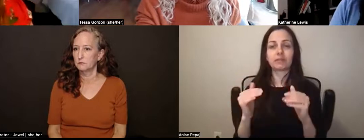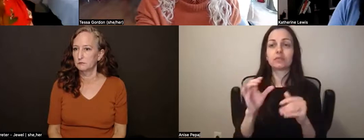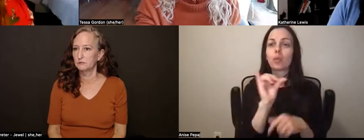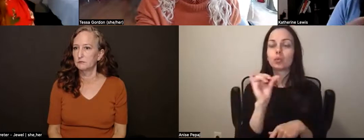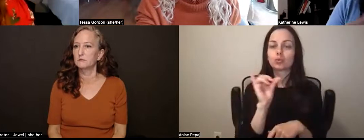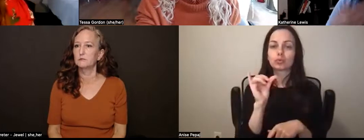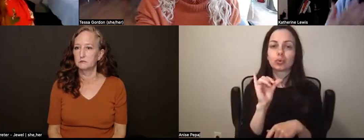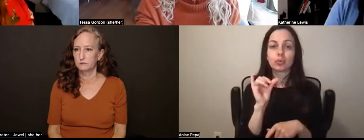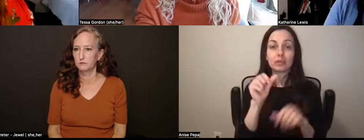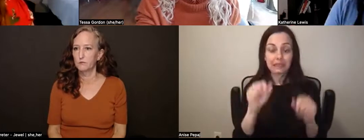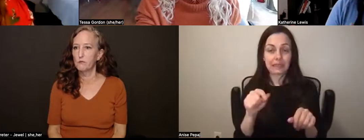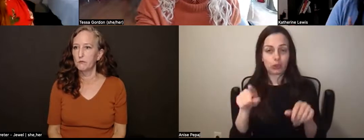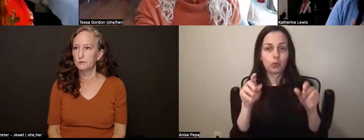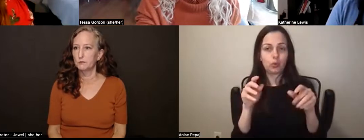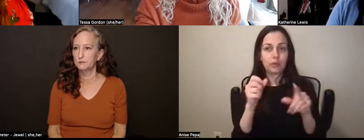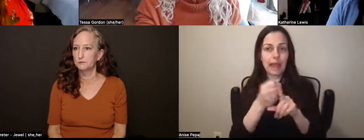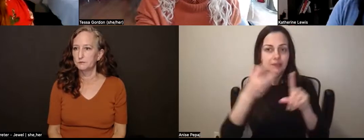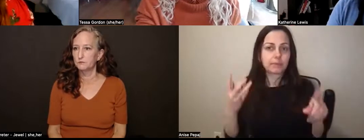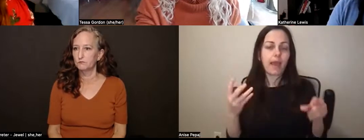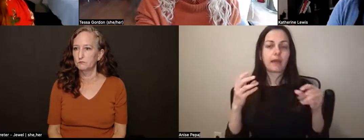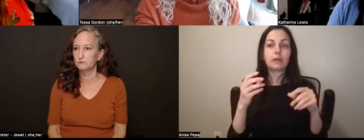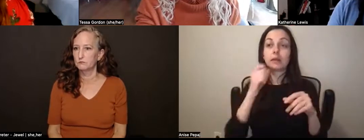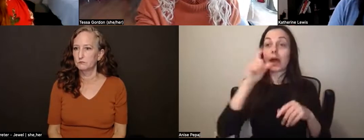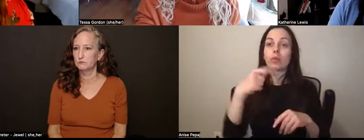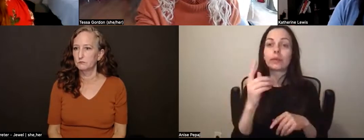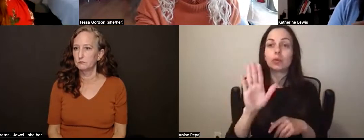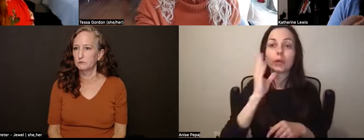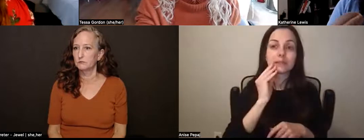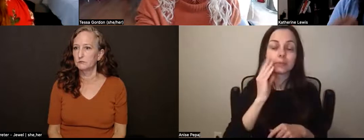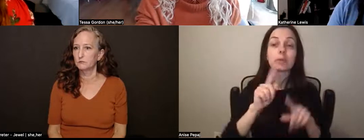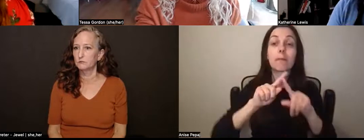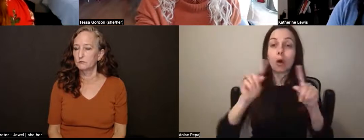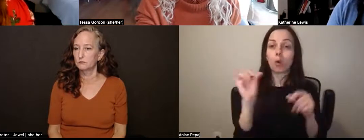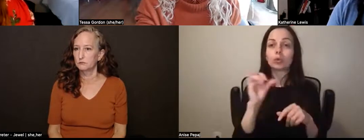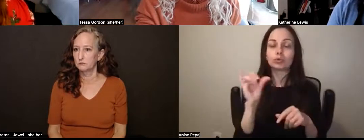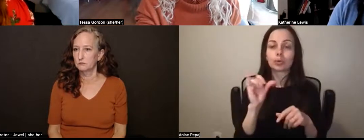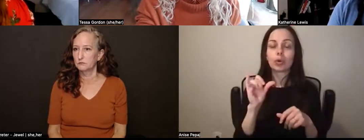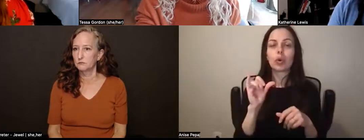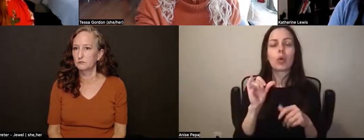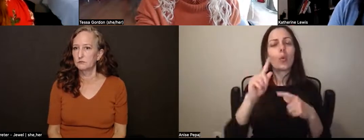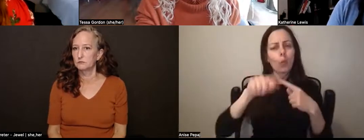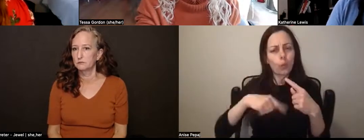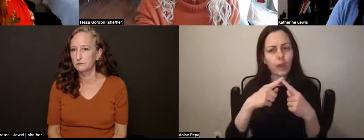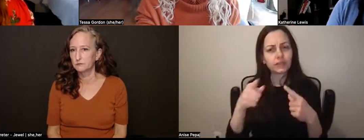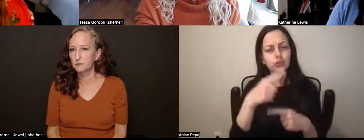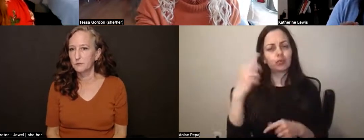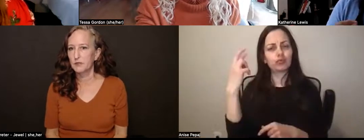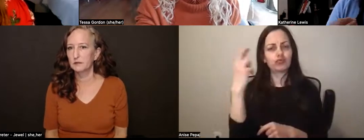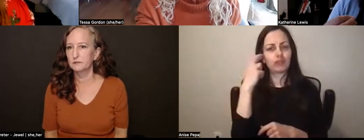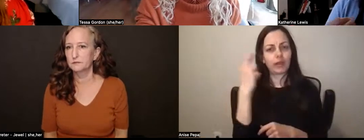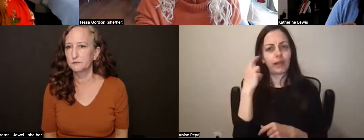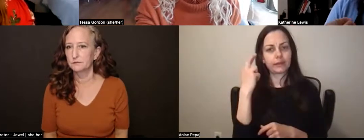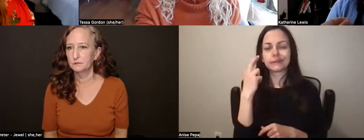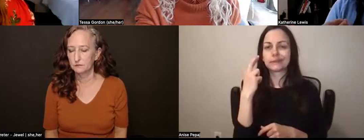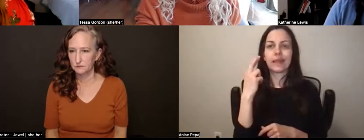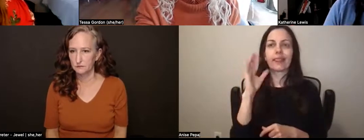also, can you expound on not only what your experience has been, but at what point you realized that it was